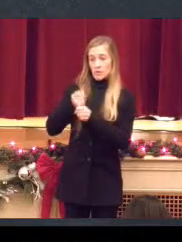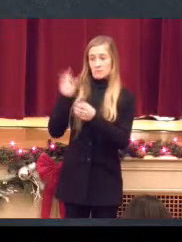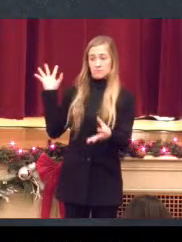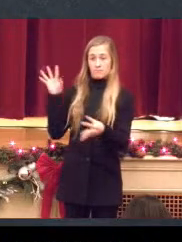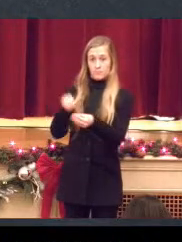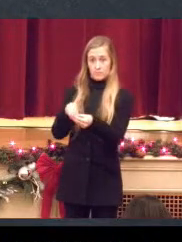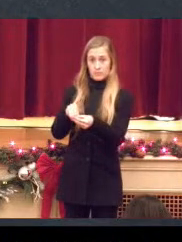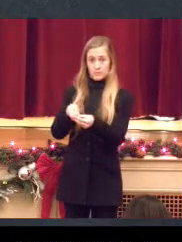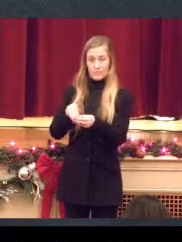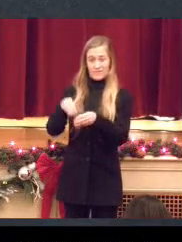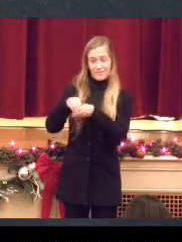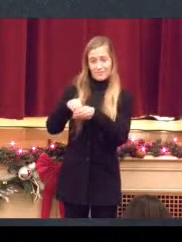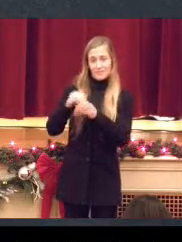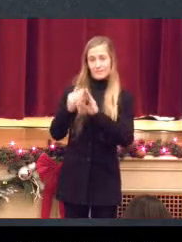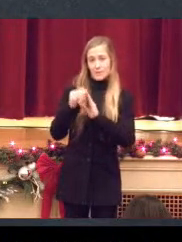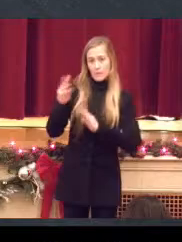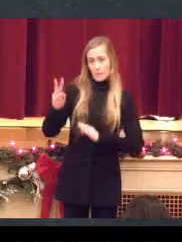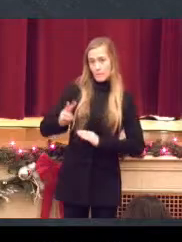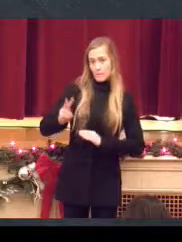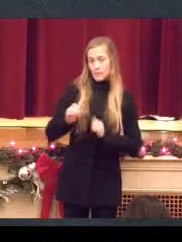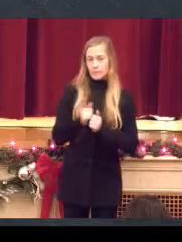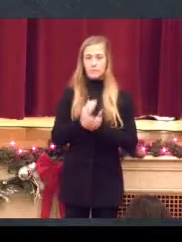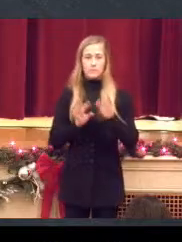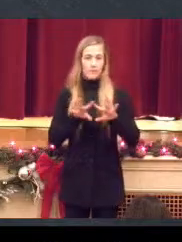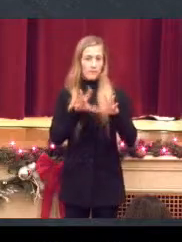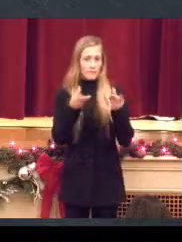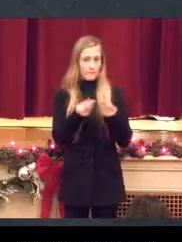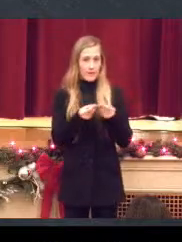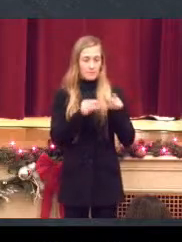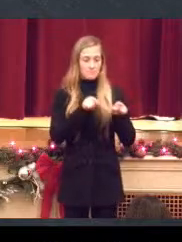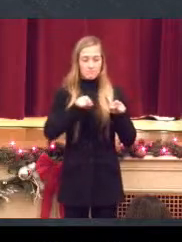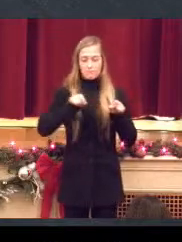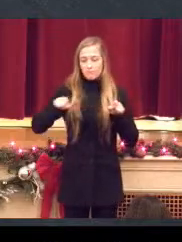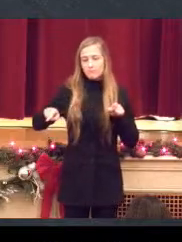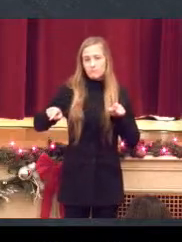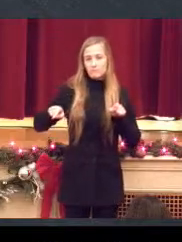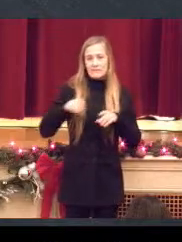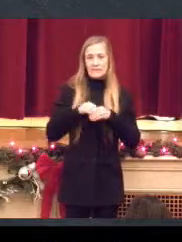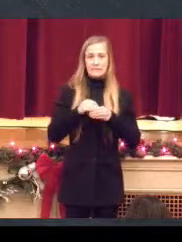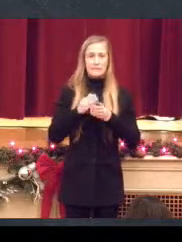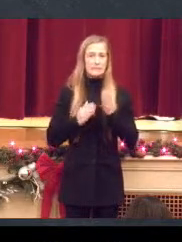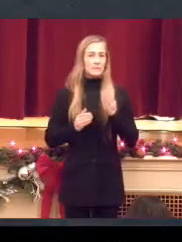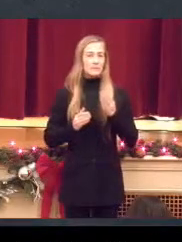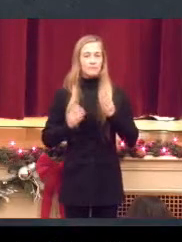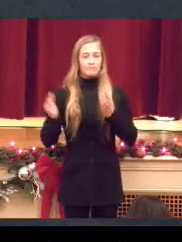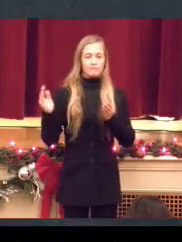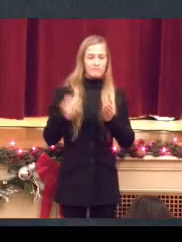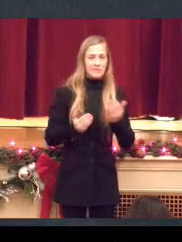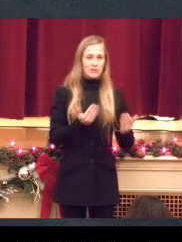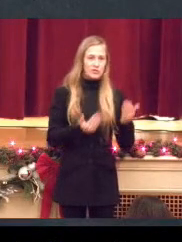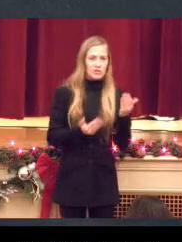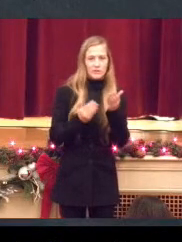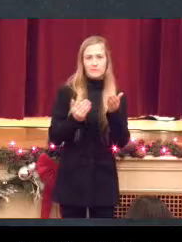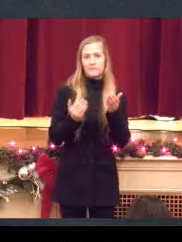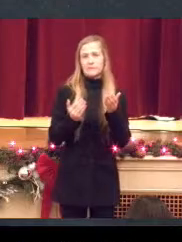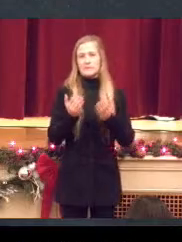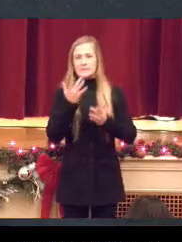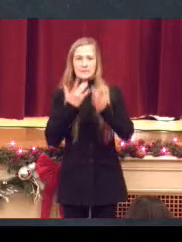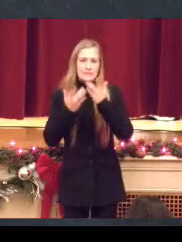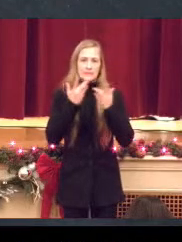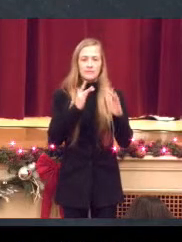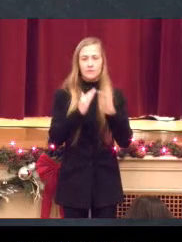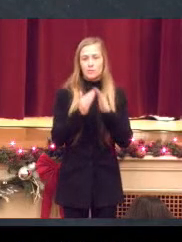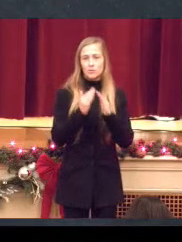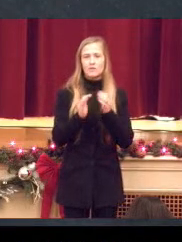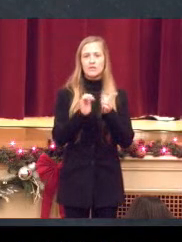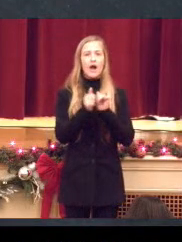the city of Wilmington and some of our families that are in some very unserved communities, how can we incorporate a little